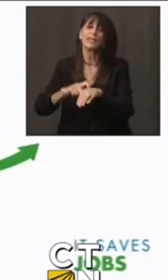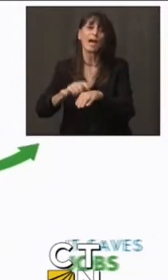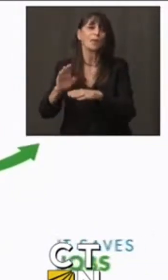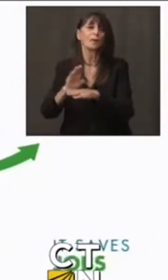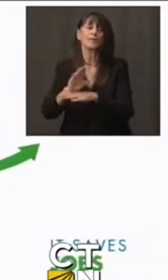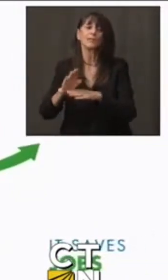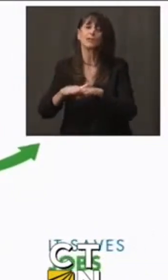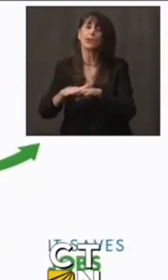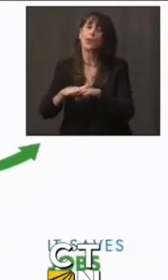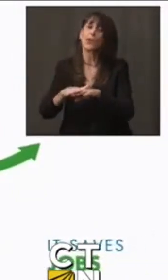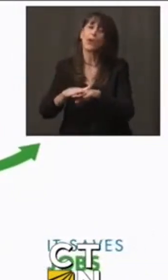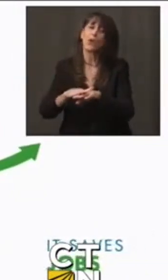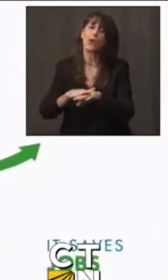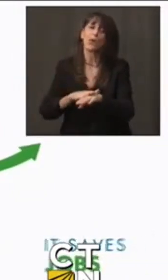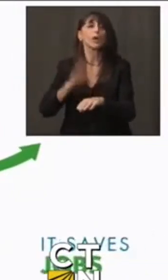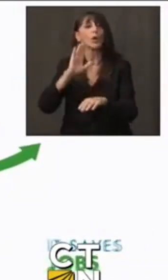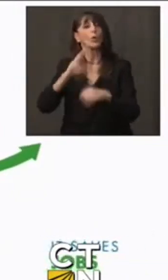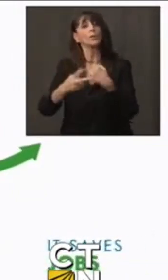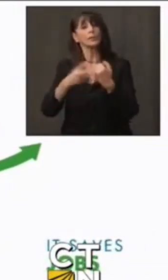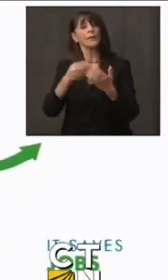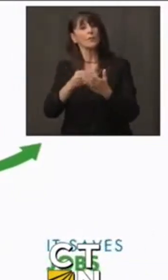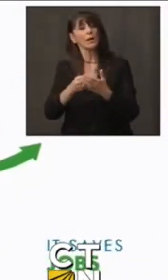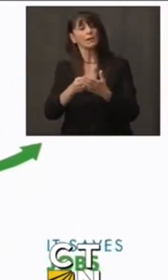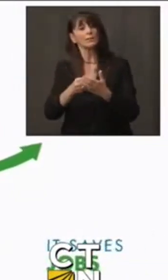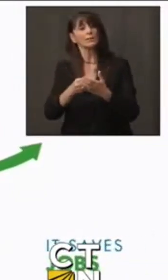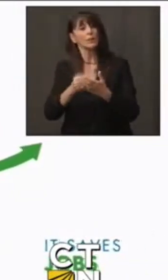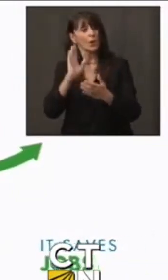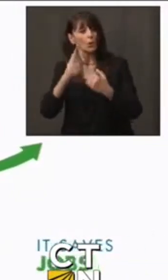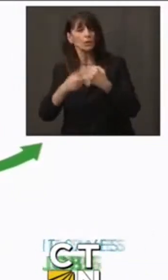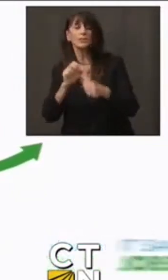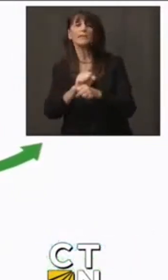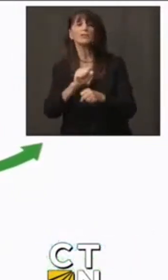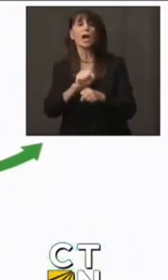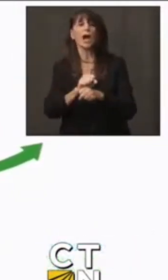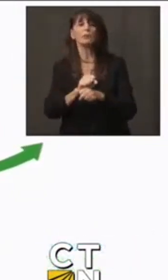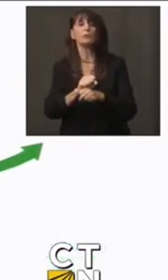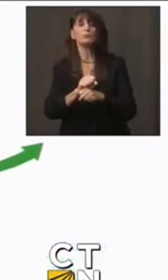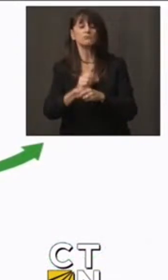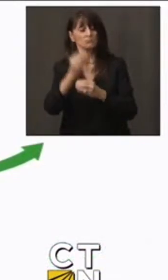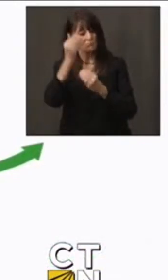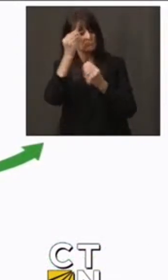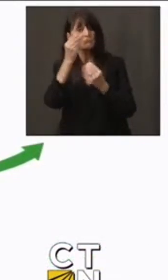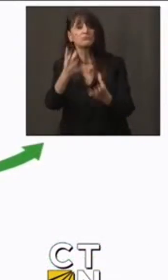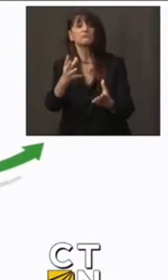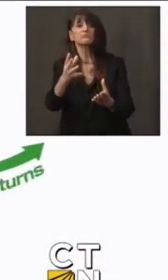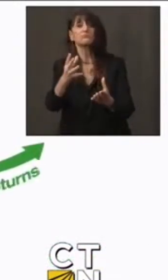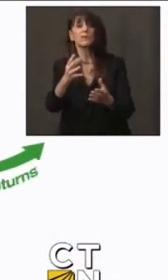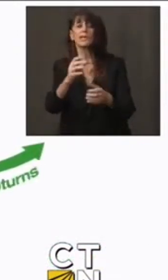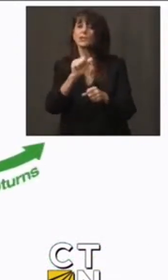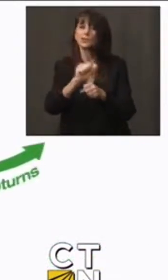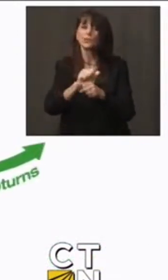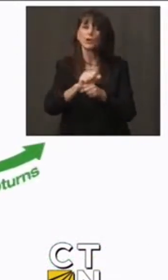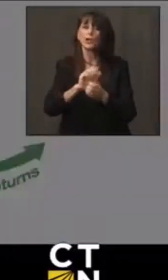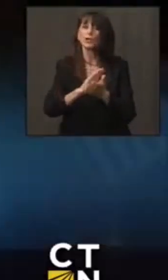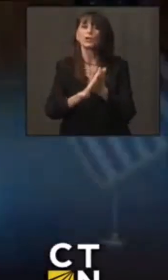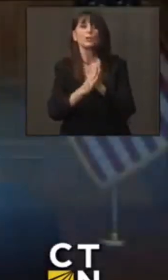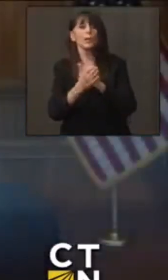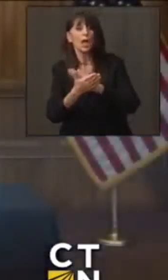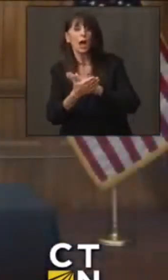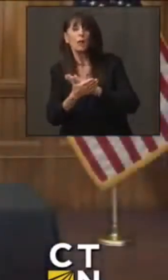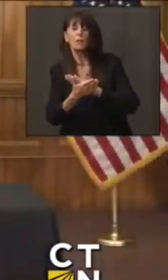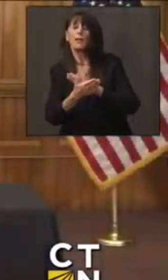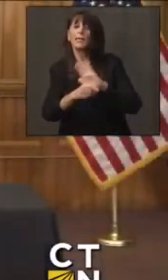Program. It saves money. It saves jobs. Plain and simple, it's working downturns into upturns.